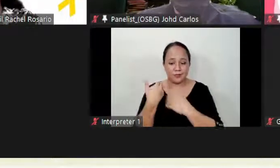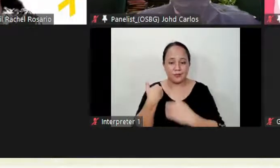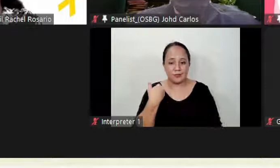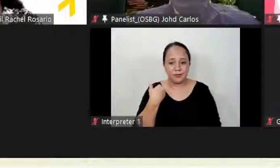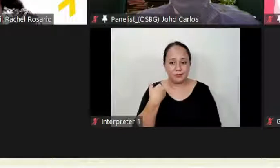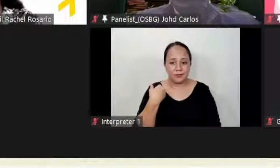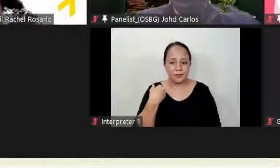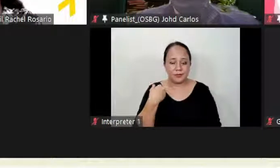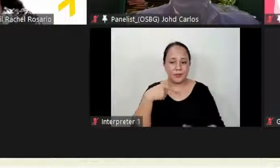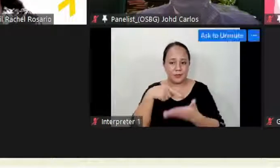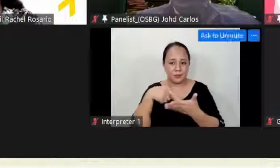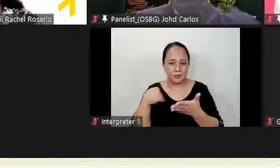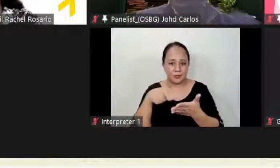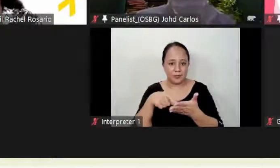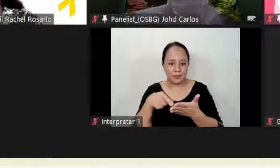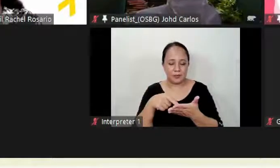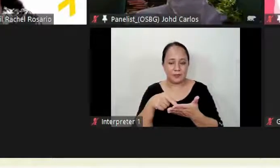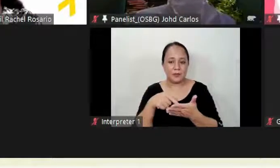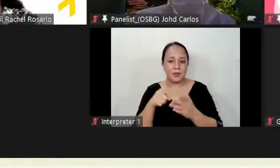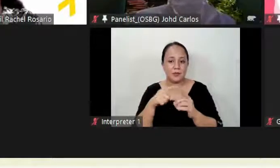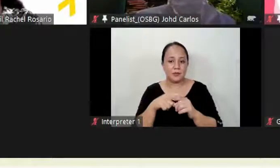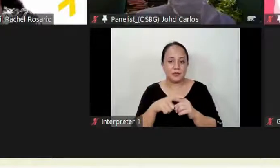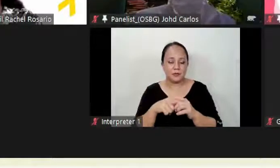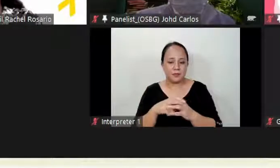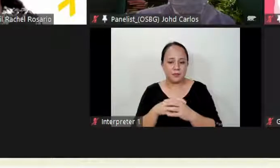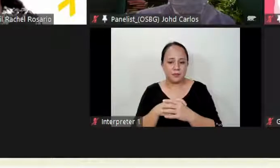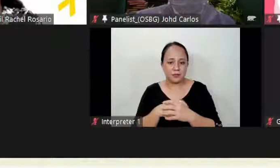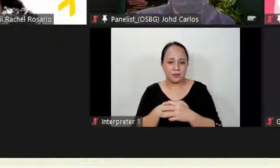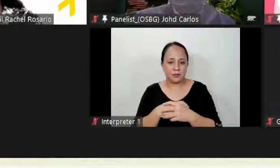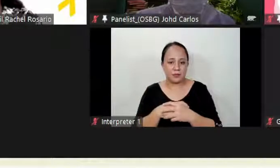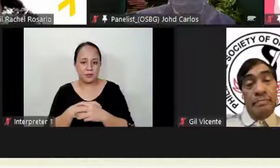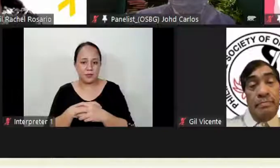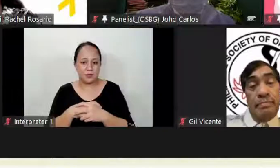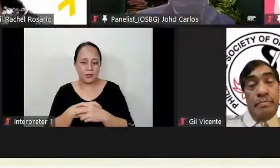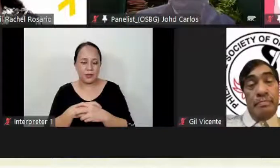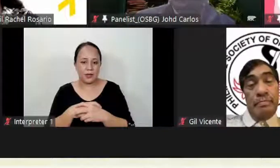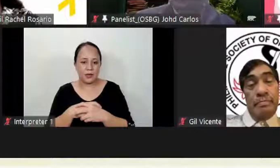na payment. Unless there is an